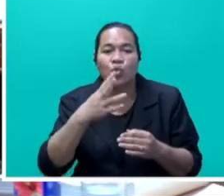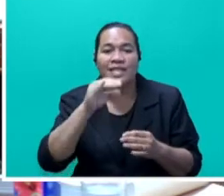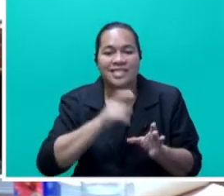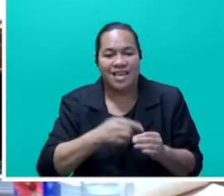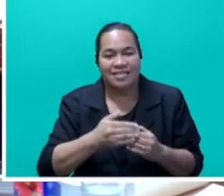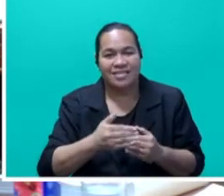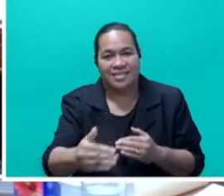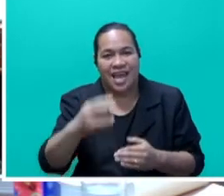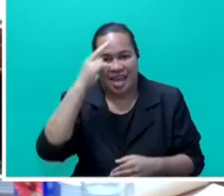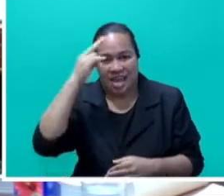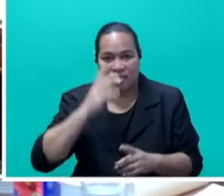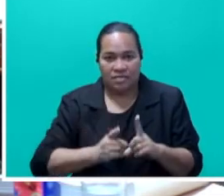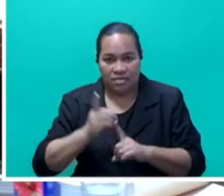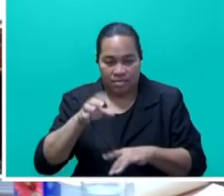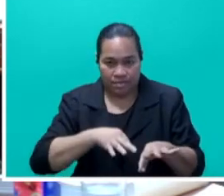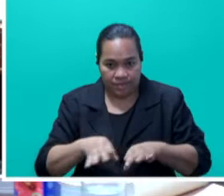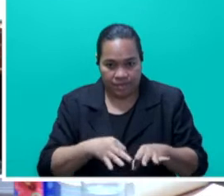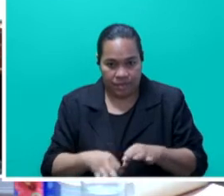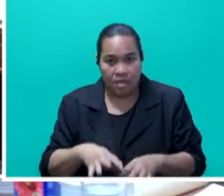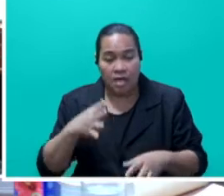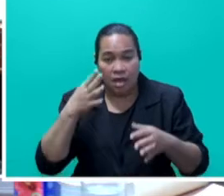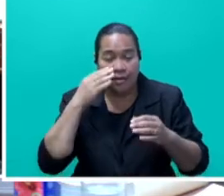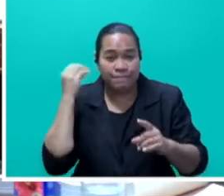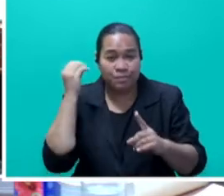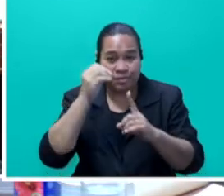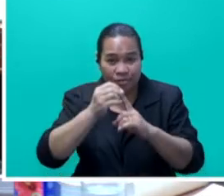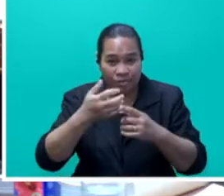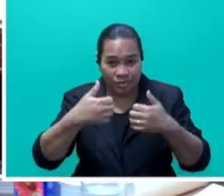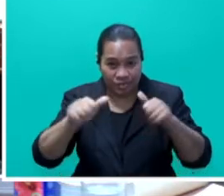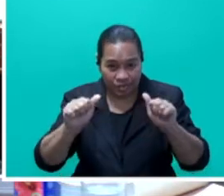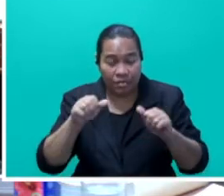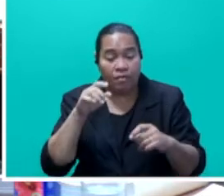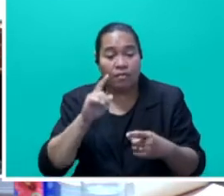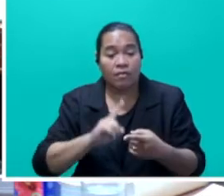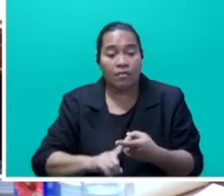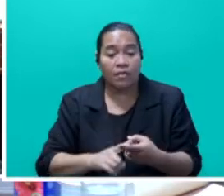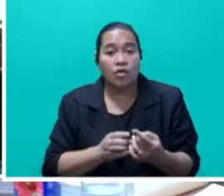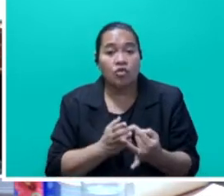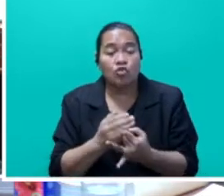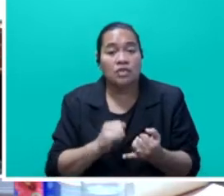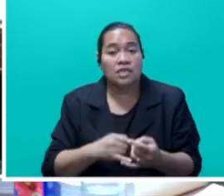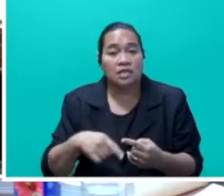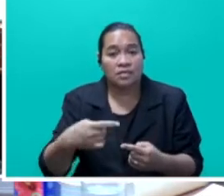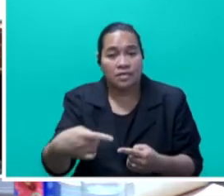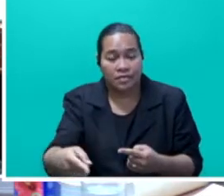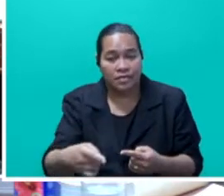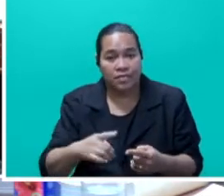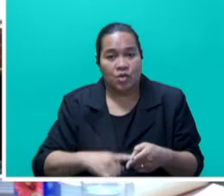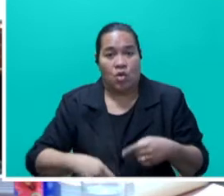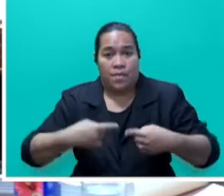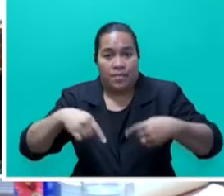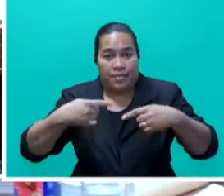Plan, with the overall objective of achieving the Sustainable Development Goals through a sustainable, competitive